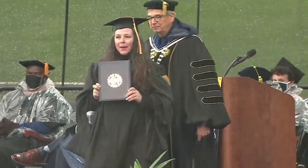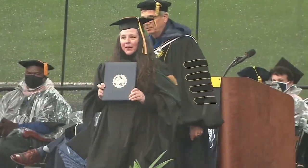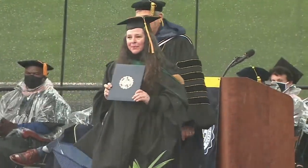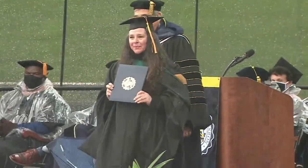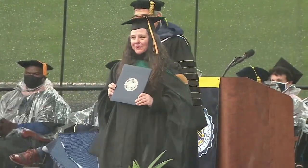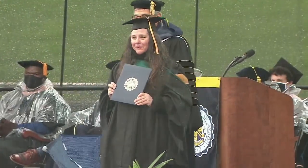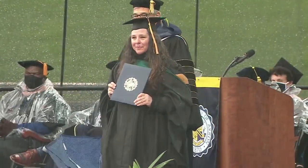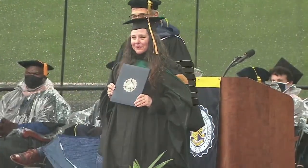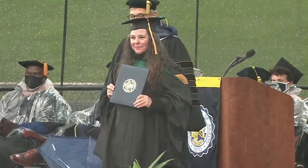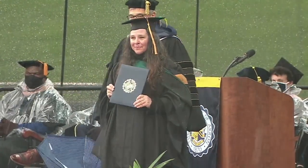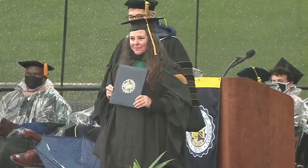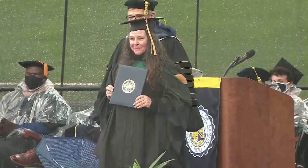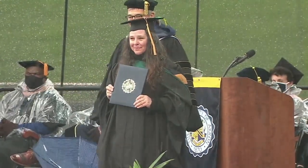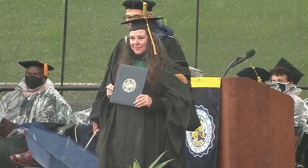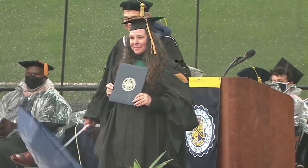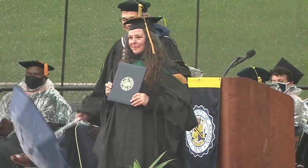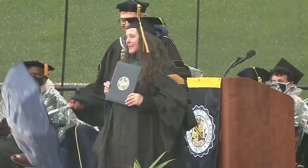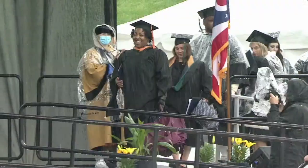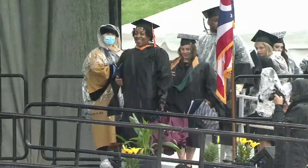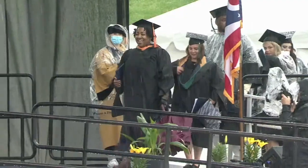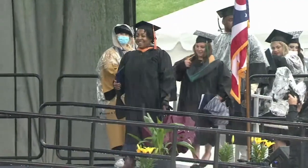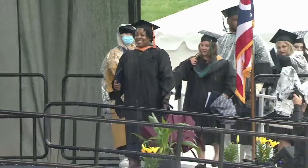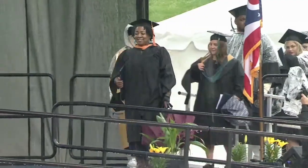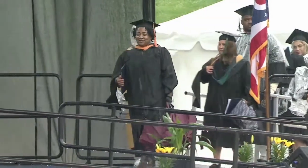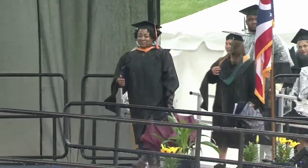Karen L. Washington.